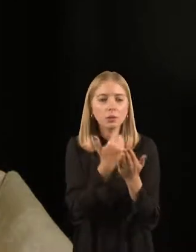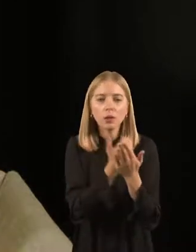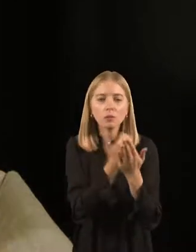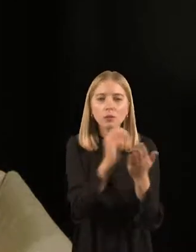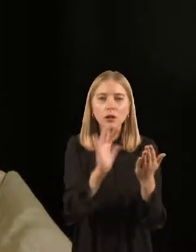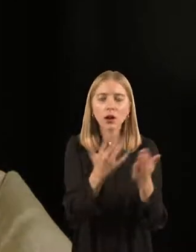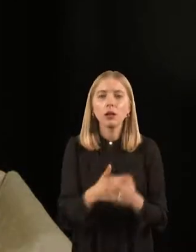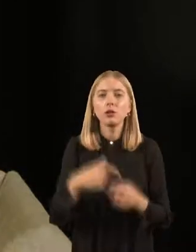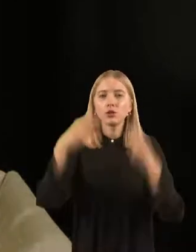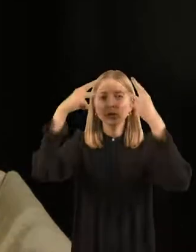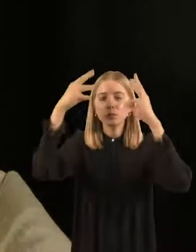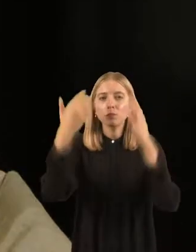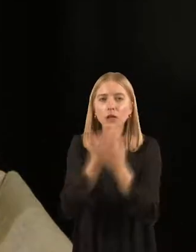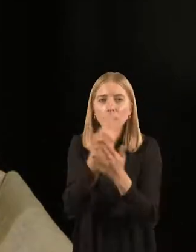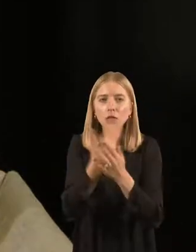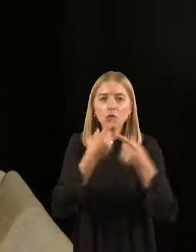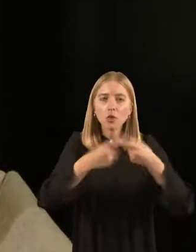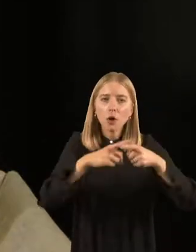several criteria